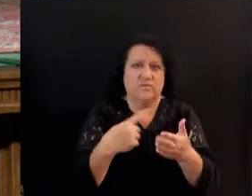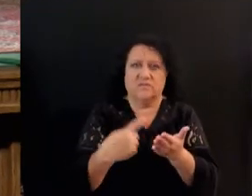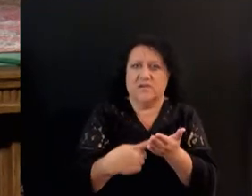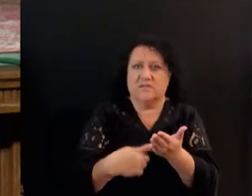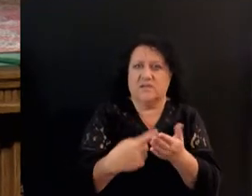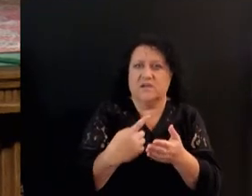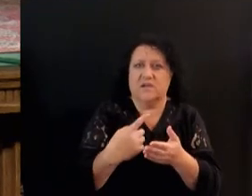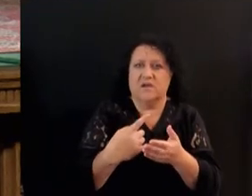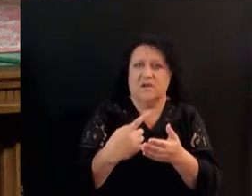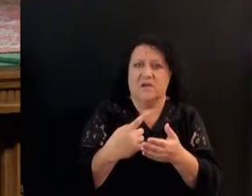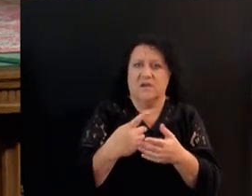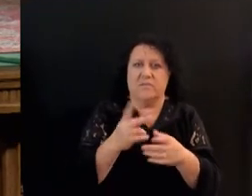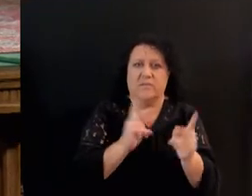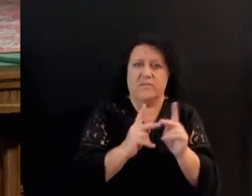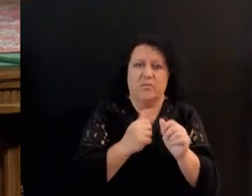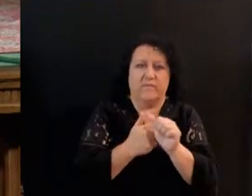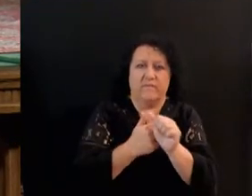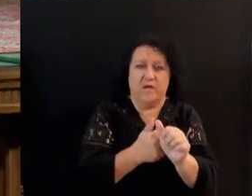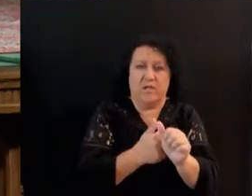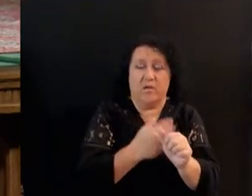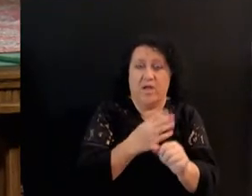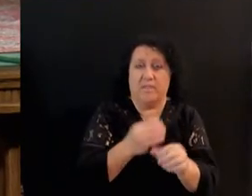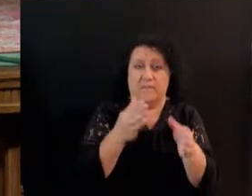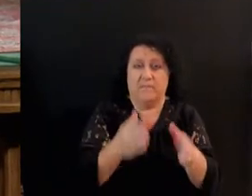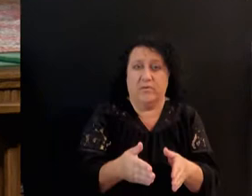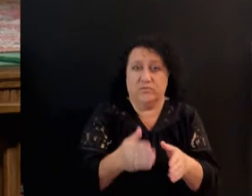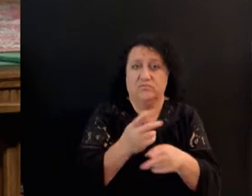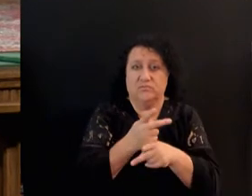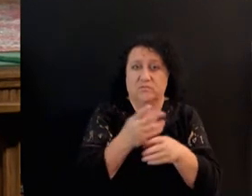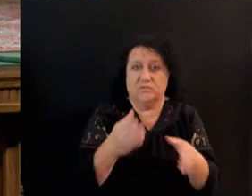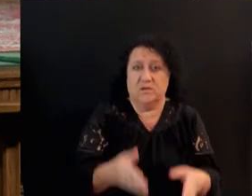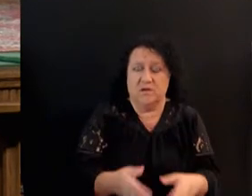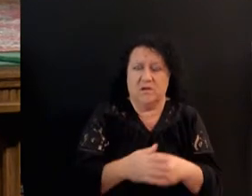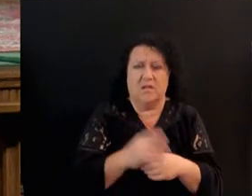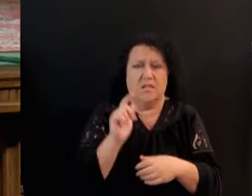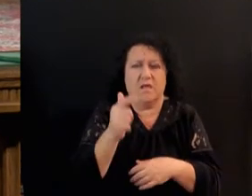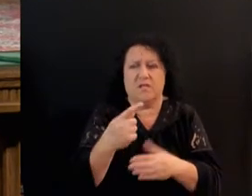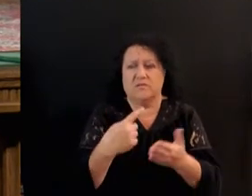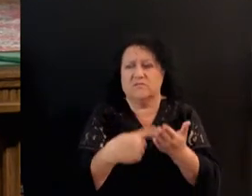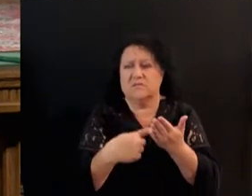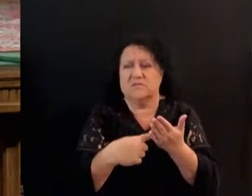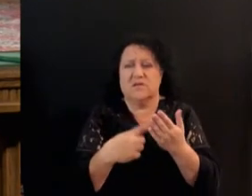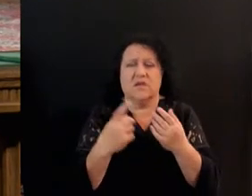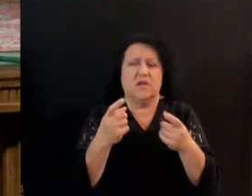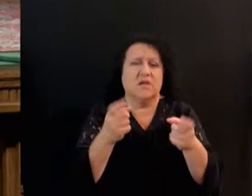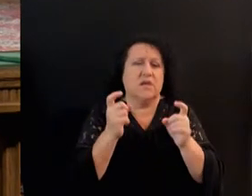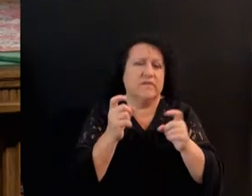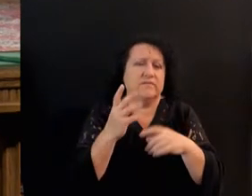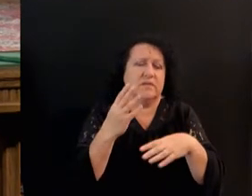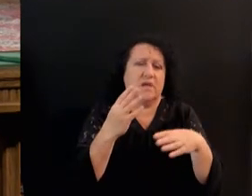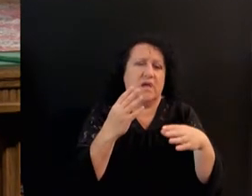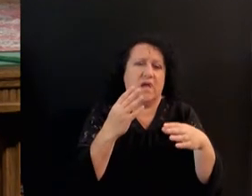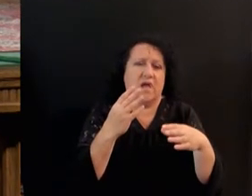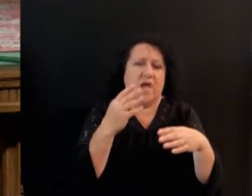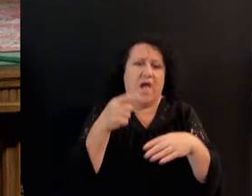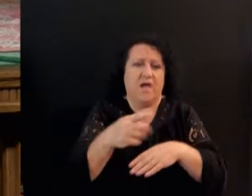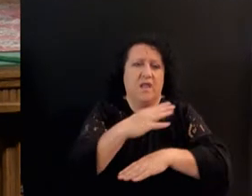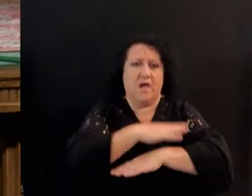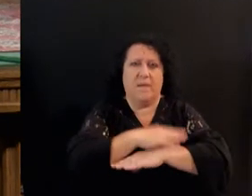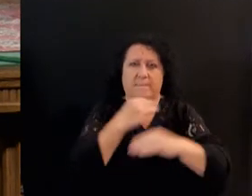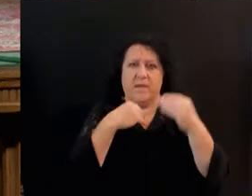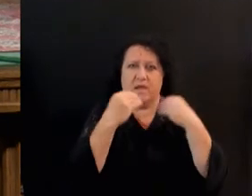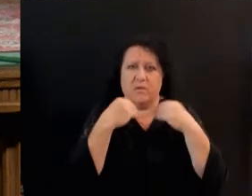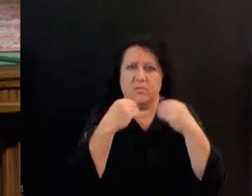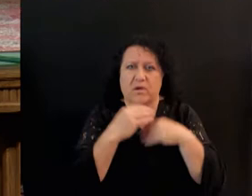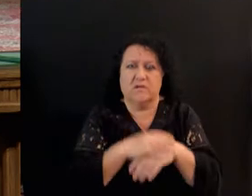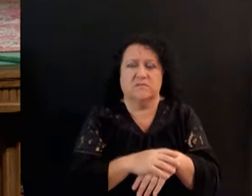And later on, it's an honored guest in a banquet and an incredibly gracious host. So much of the